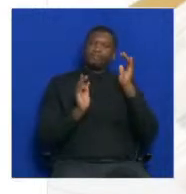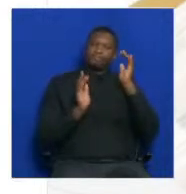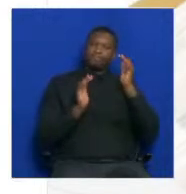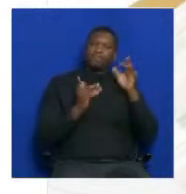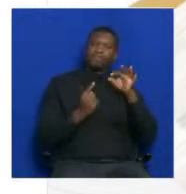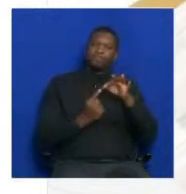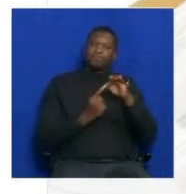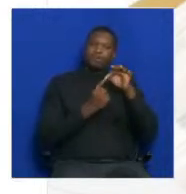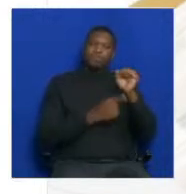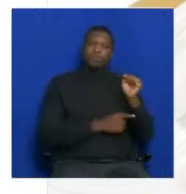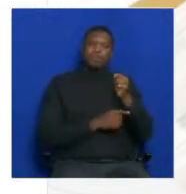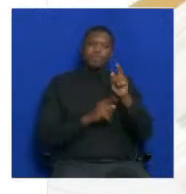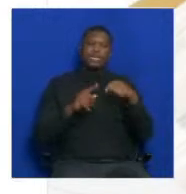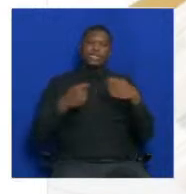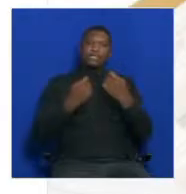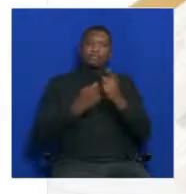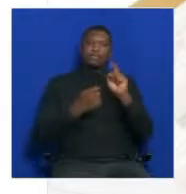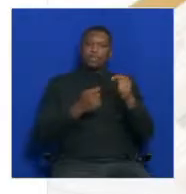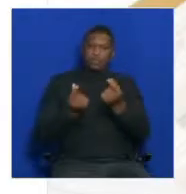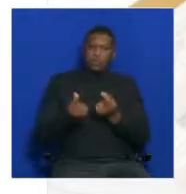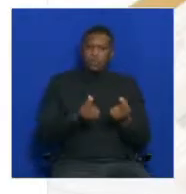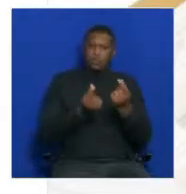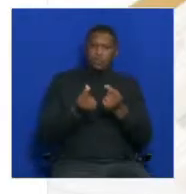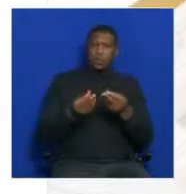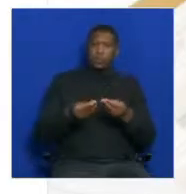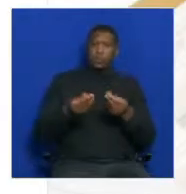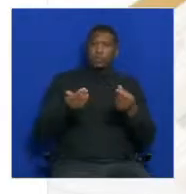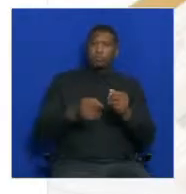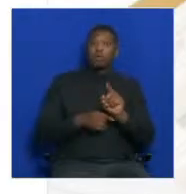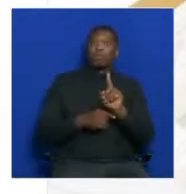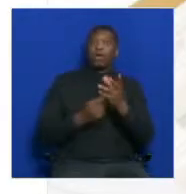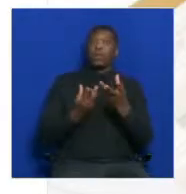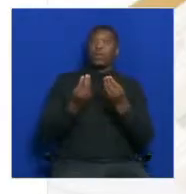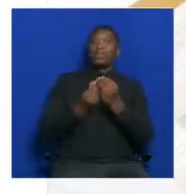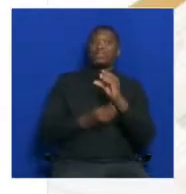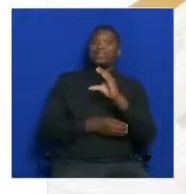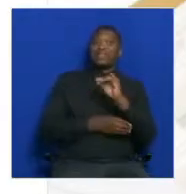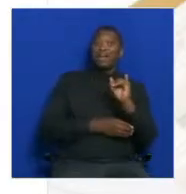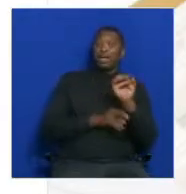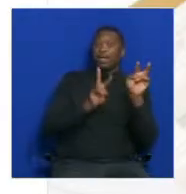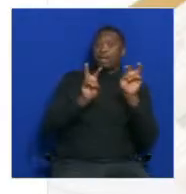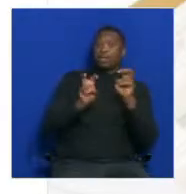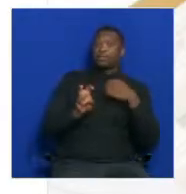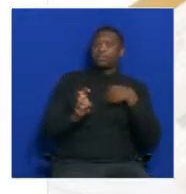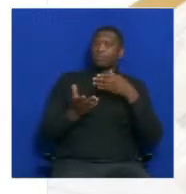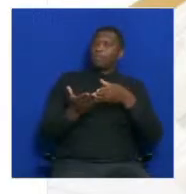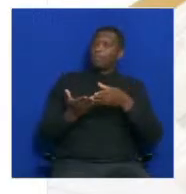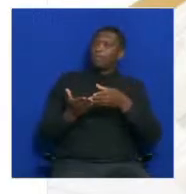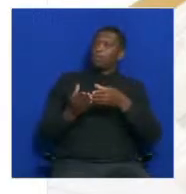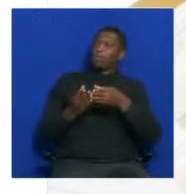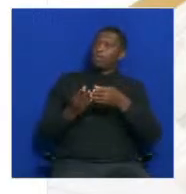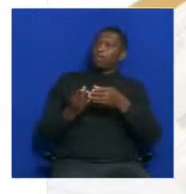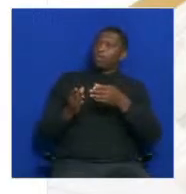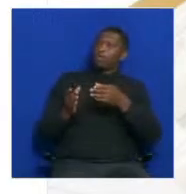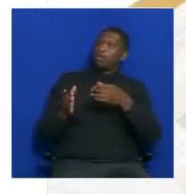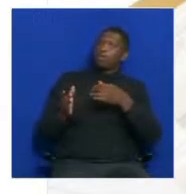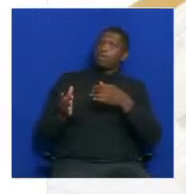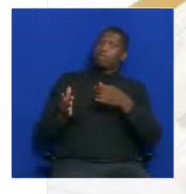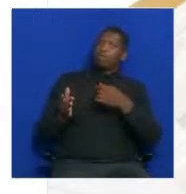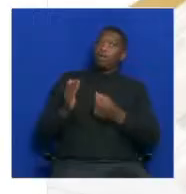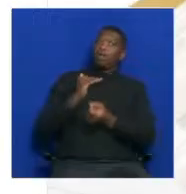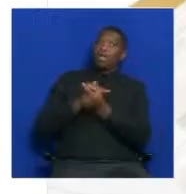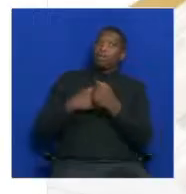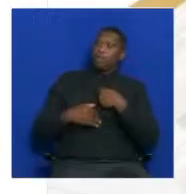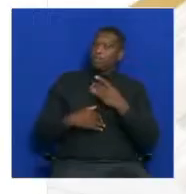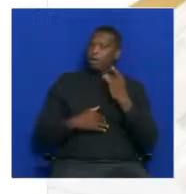to deal with it. Whereas with the CI matter, I only learned of them when they were already authorized. They were not discussed